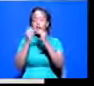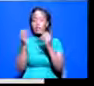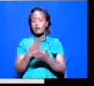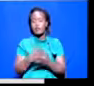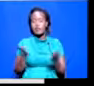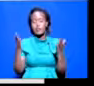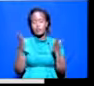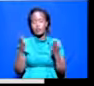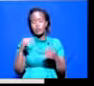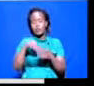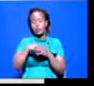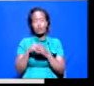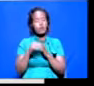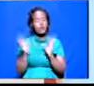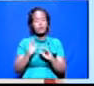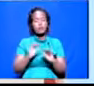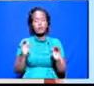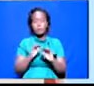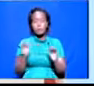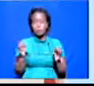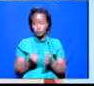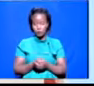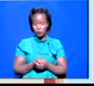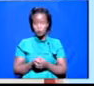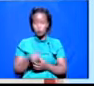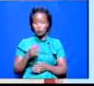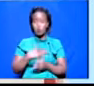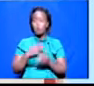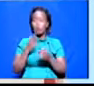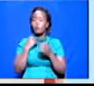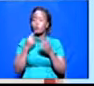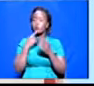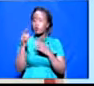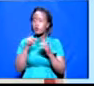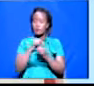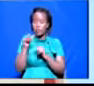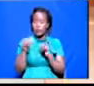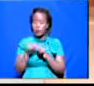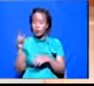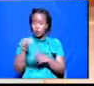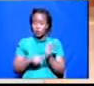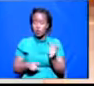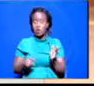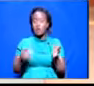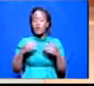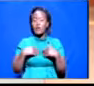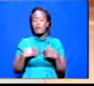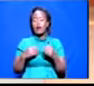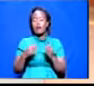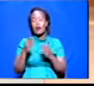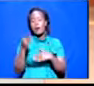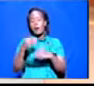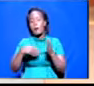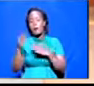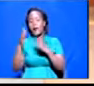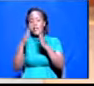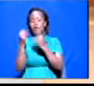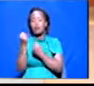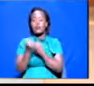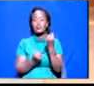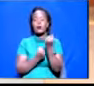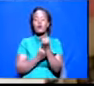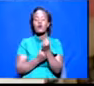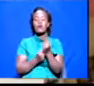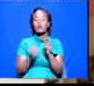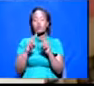Also, I would like to make mention that we've set up a mortgage unit, a mortgage support unit to unlock